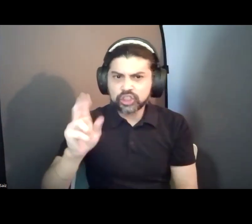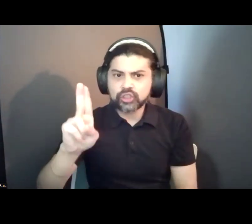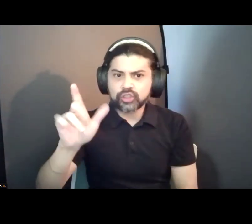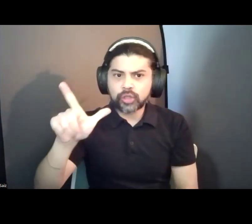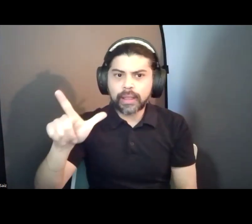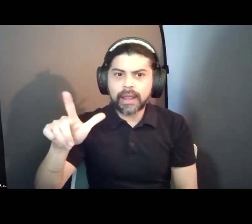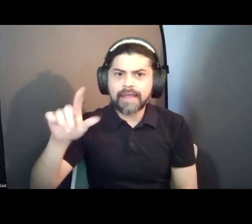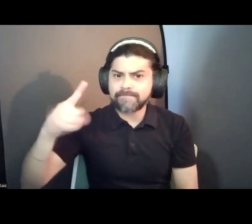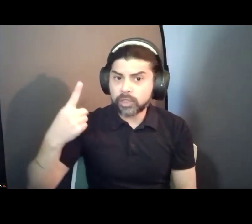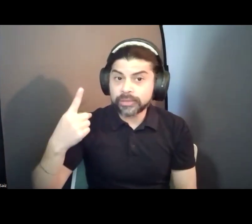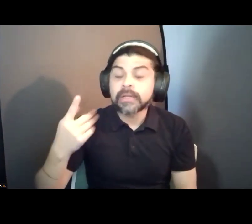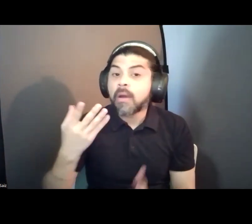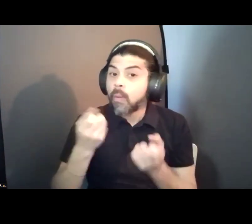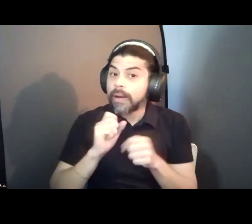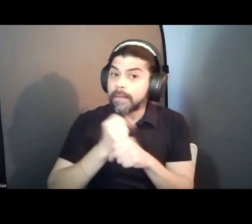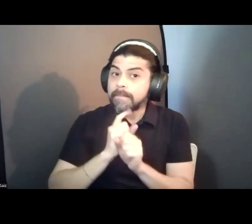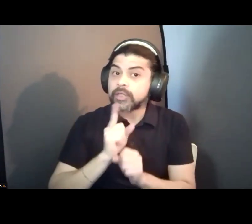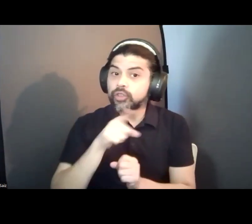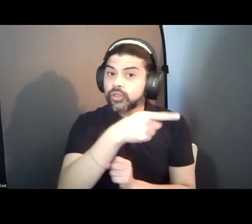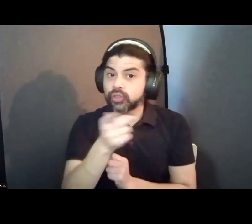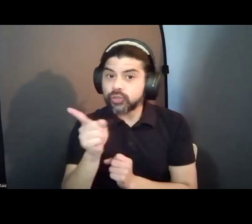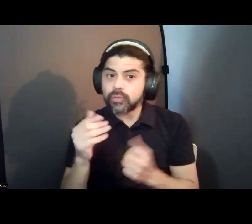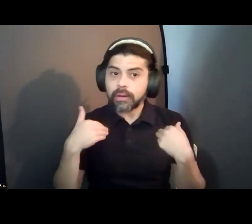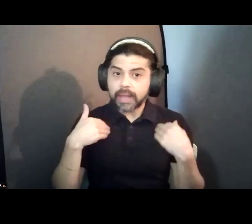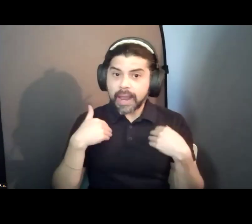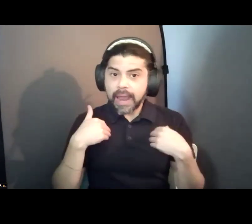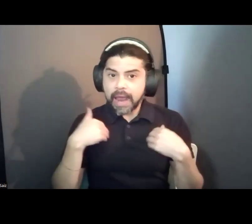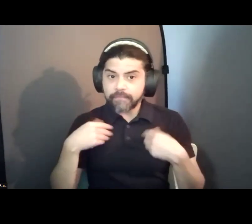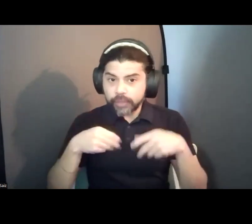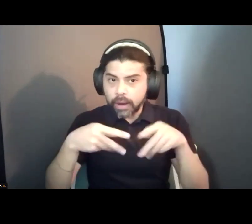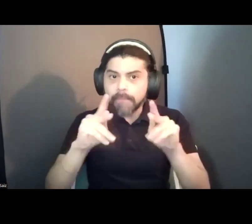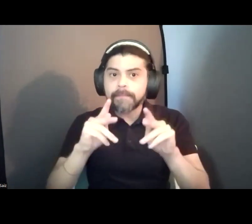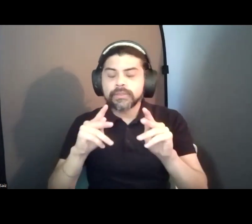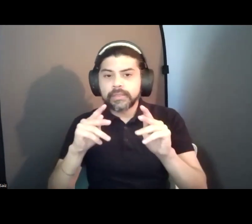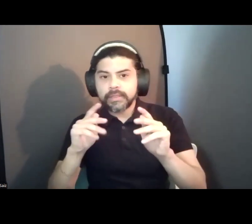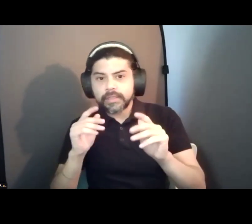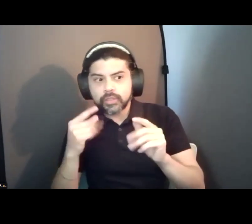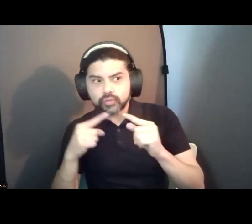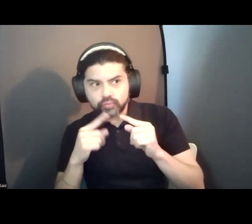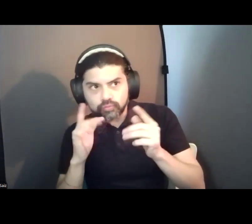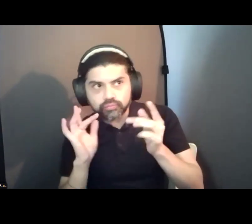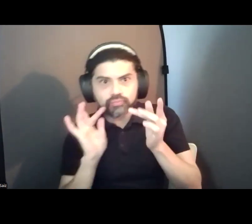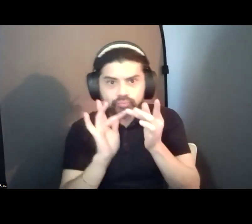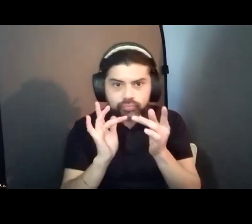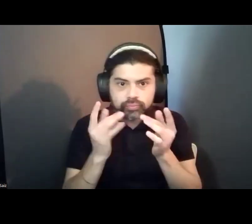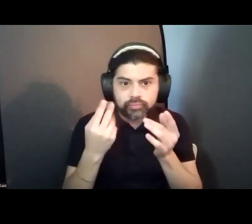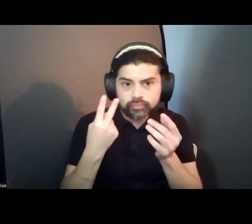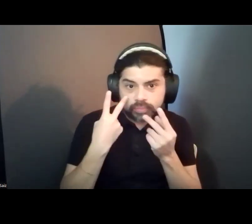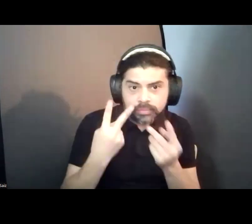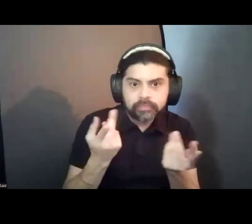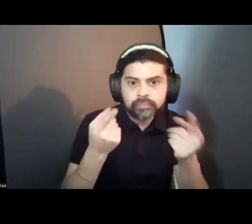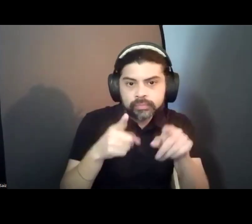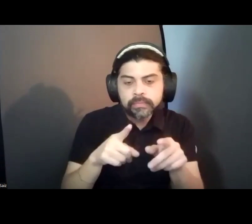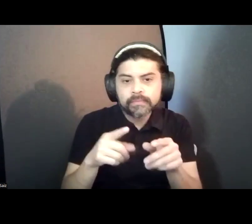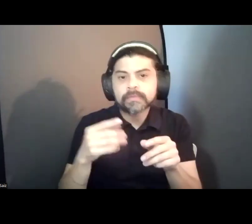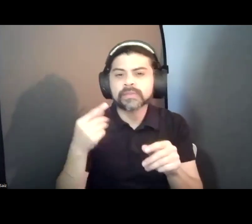locally to ensure that those plans represent and address any gaps for older adults and those with